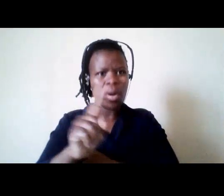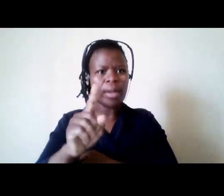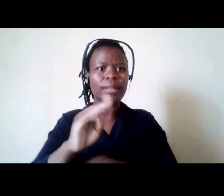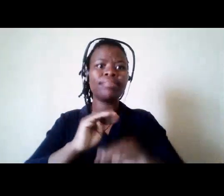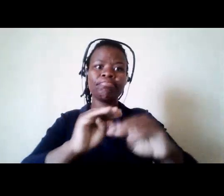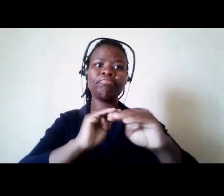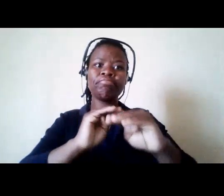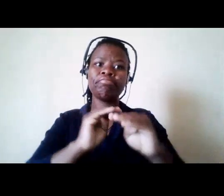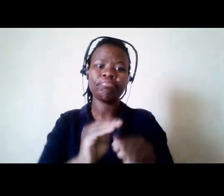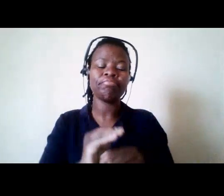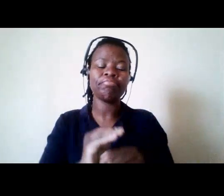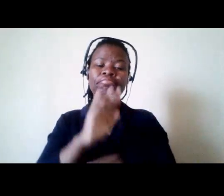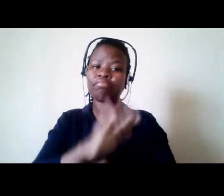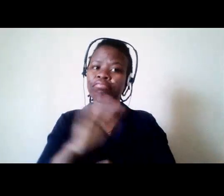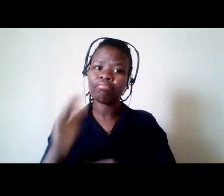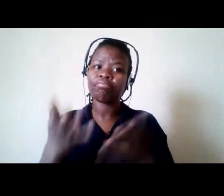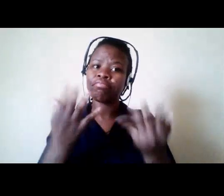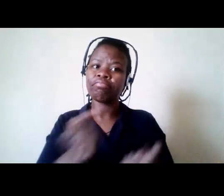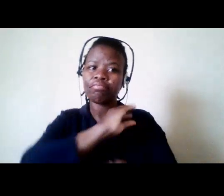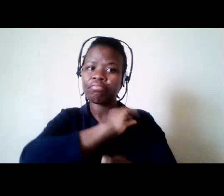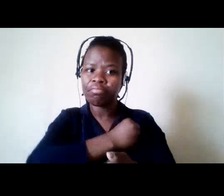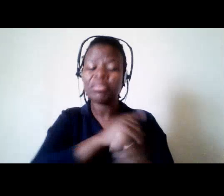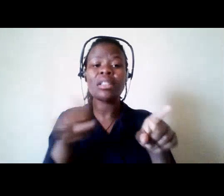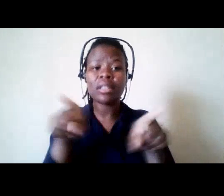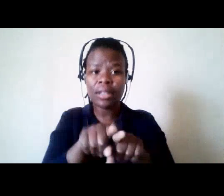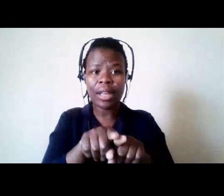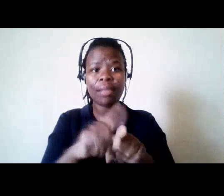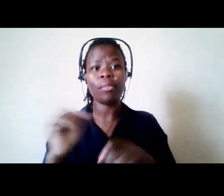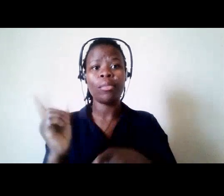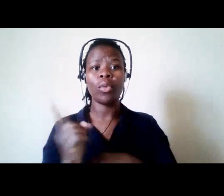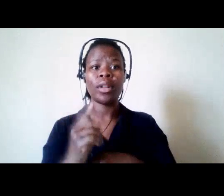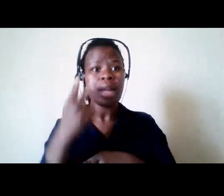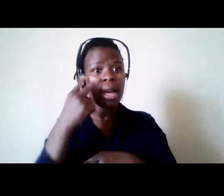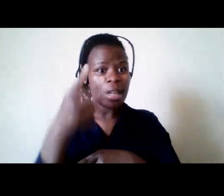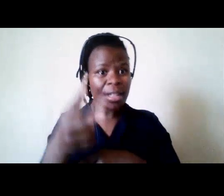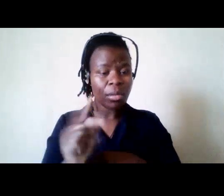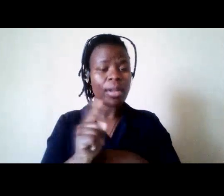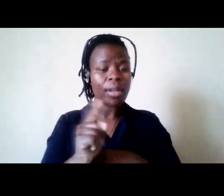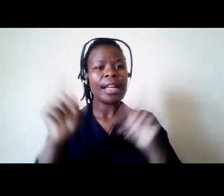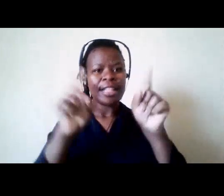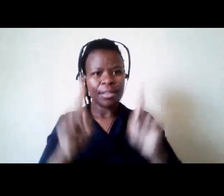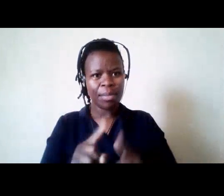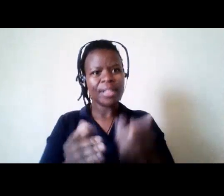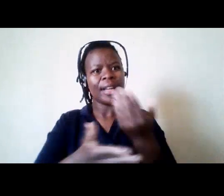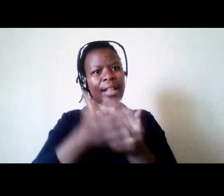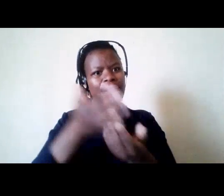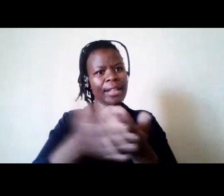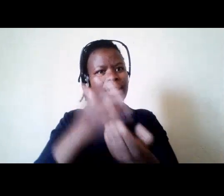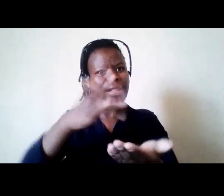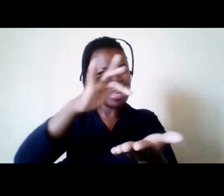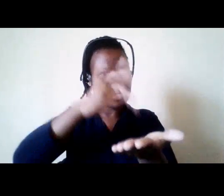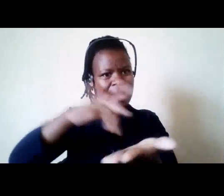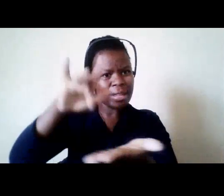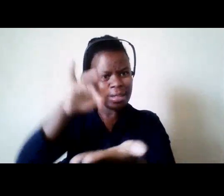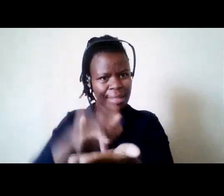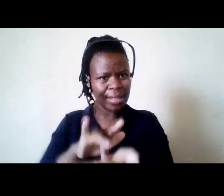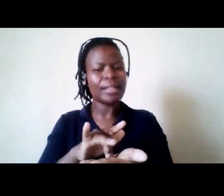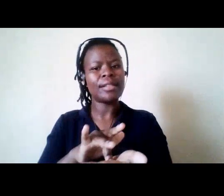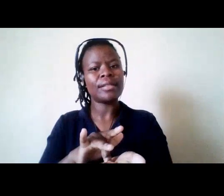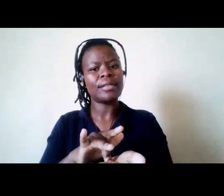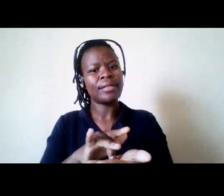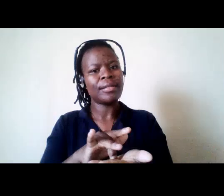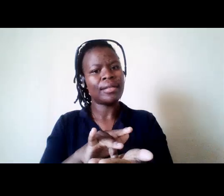disabilities anyway, especially then when we look at the special care center going into special school,